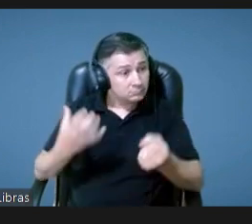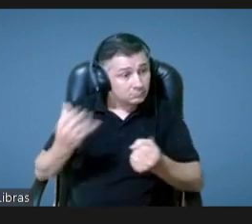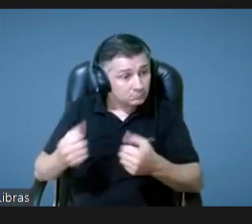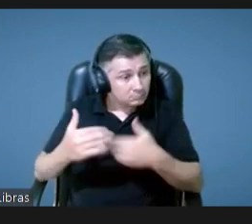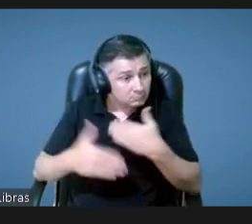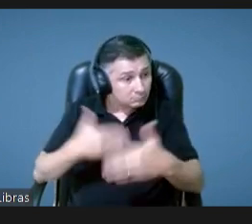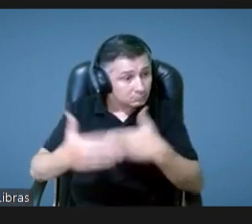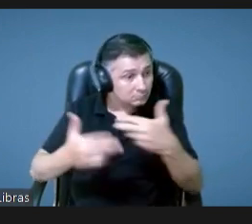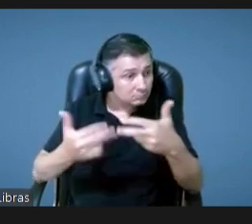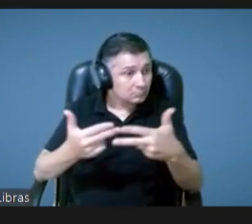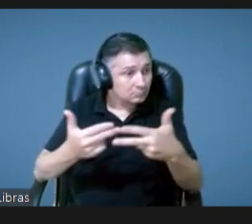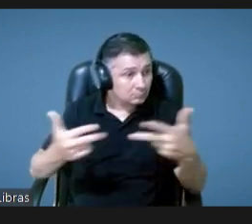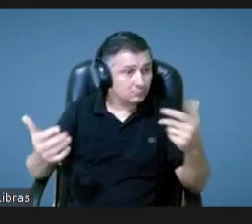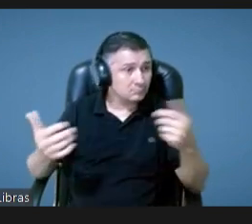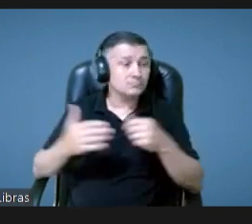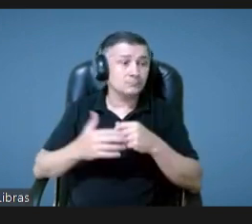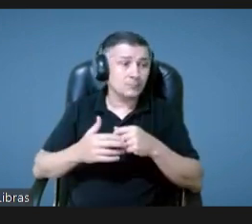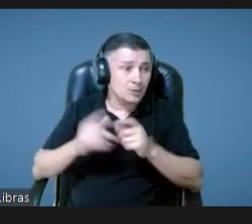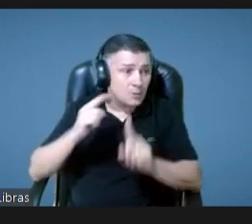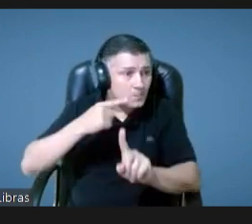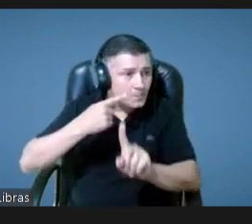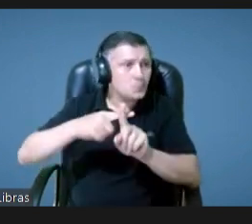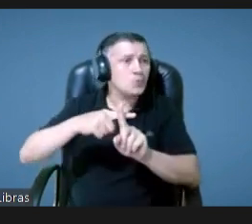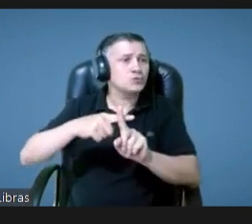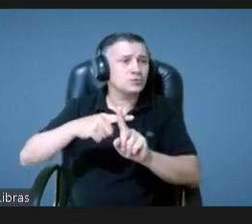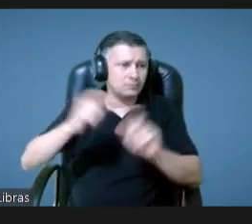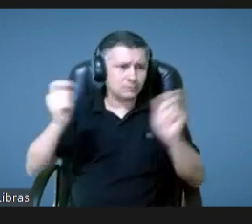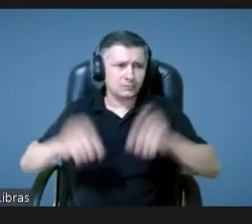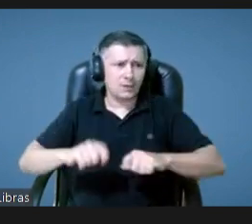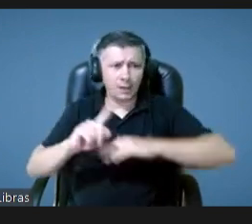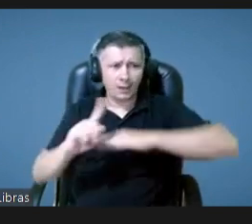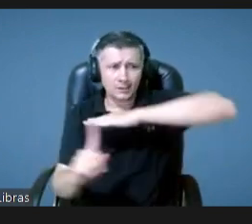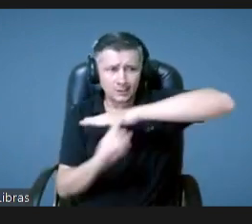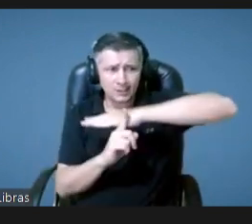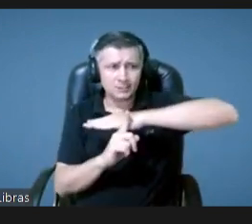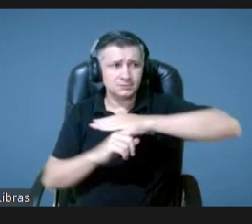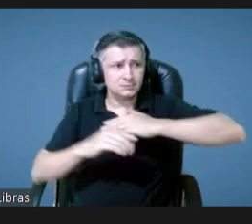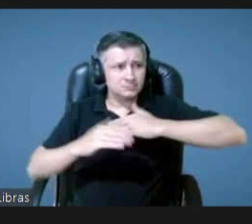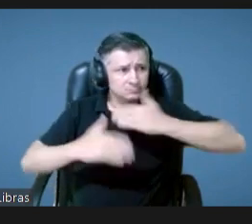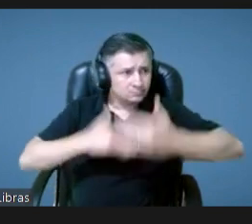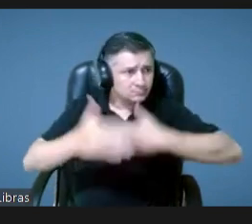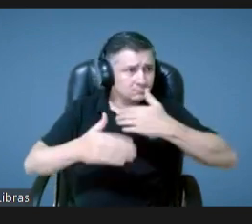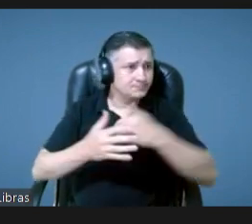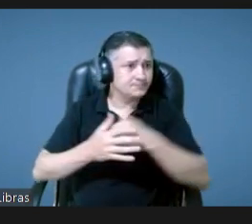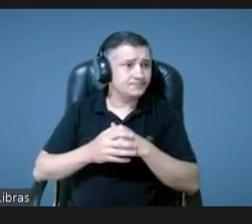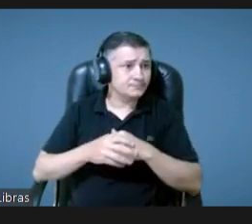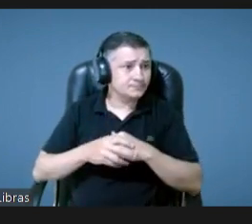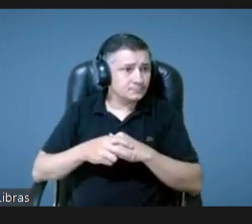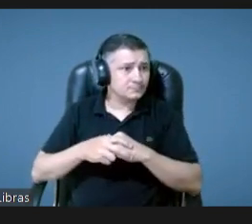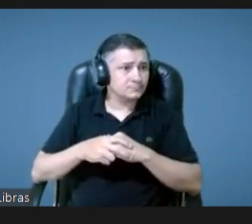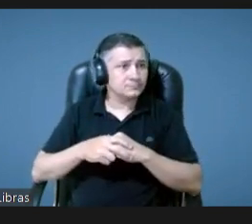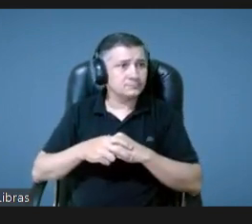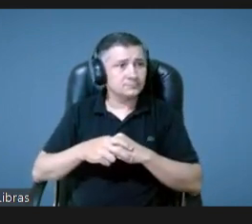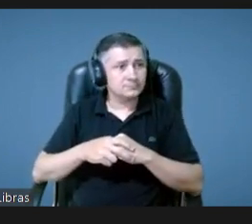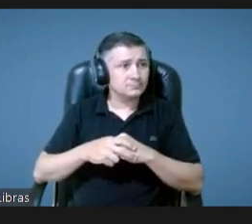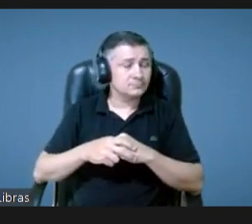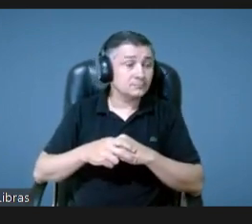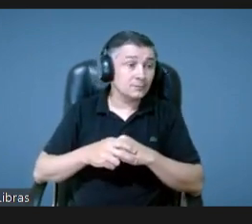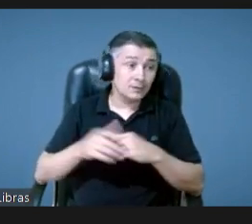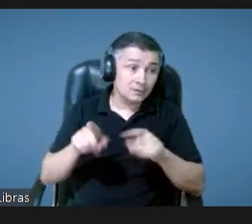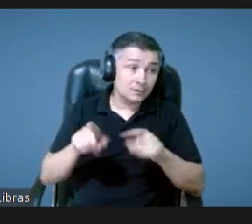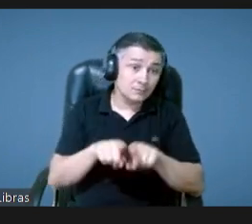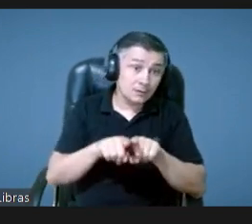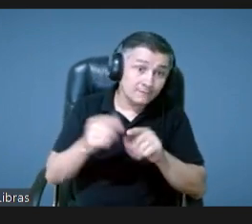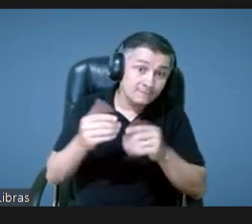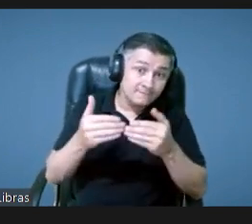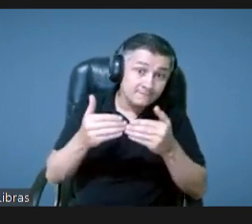healthy returns. The acceptance of our partners and customers has been